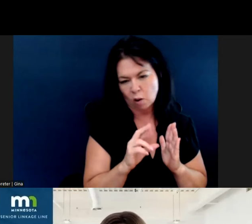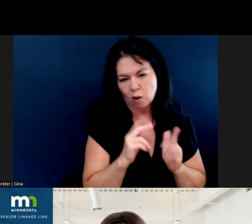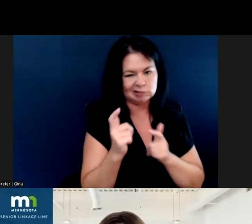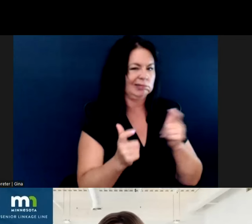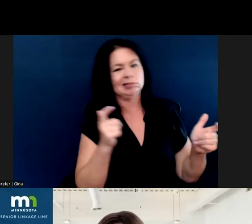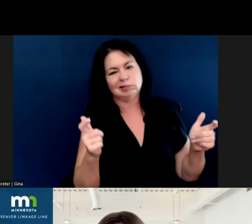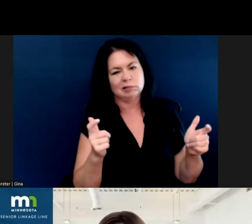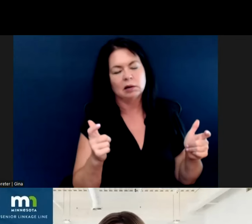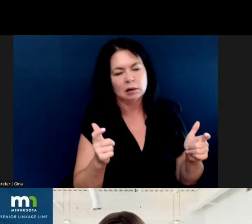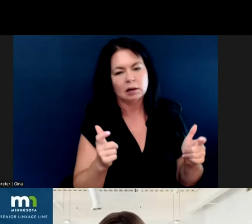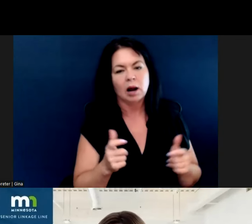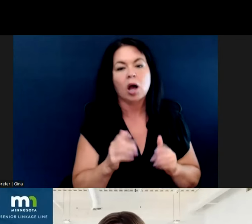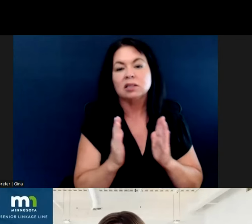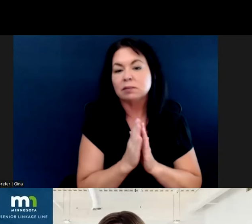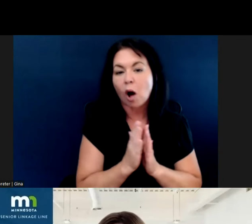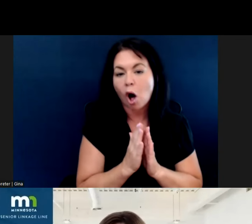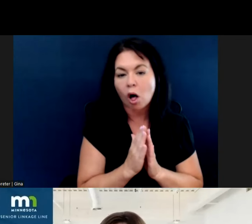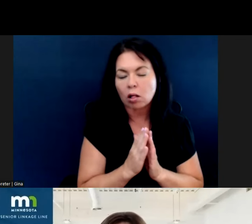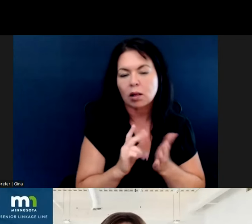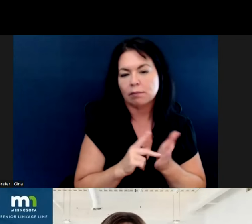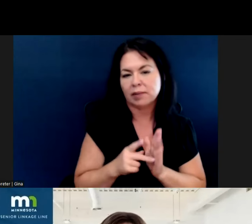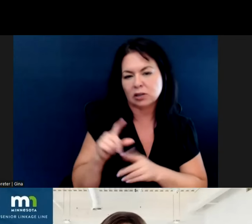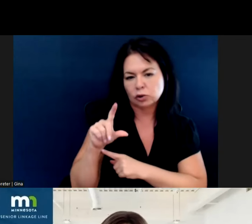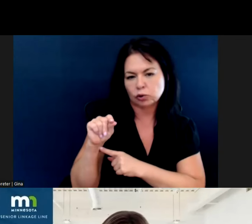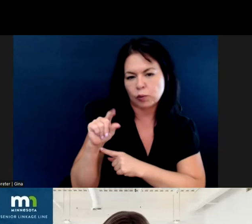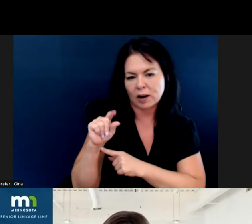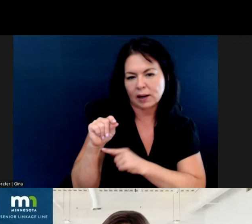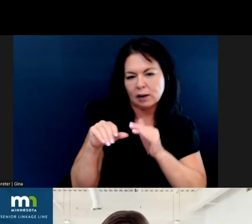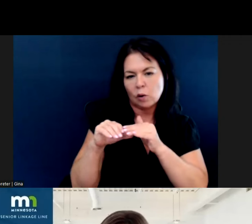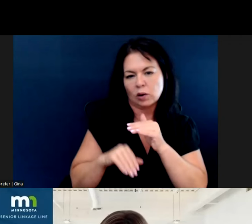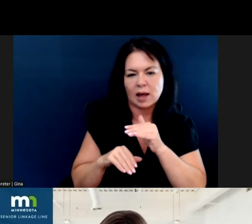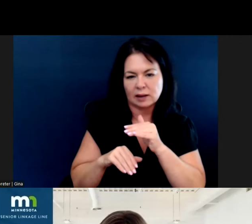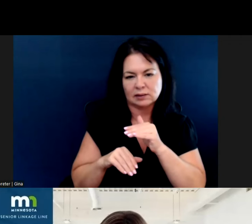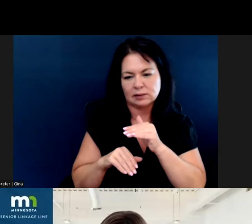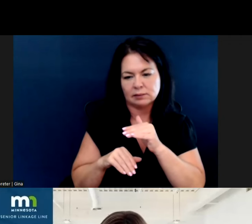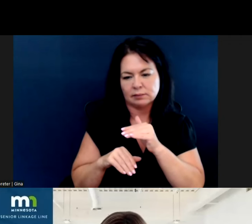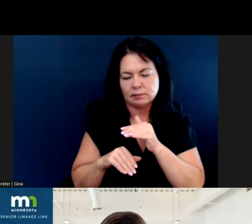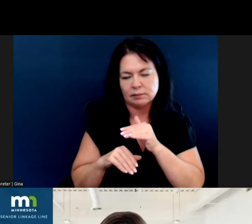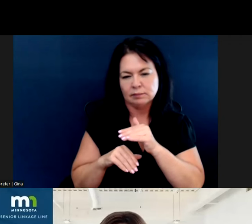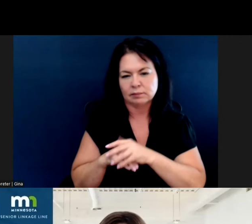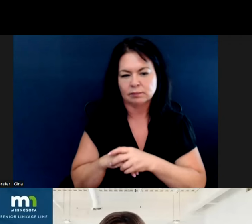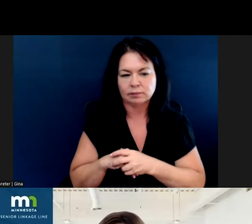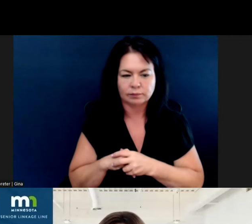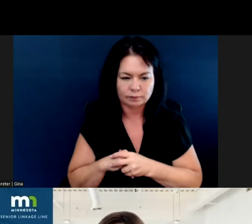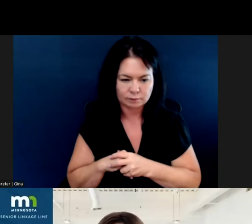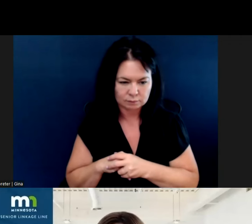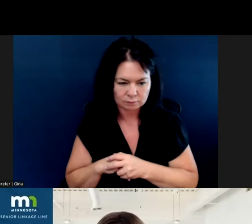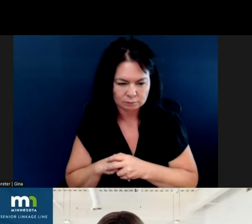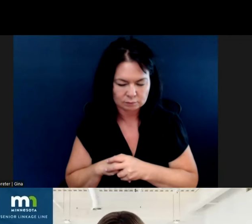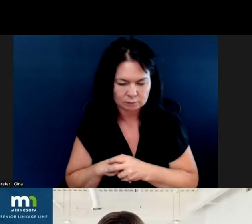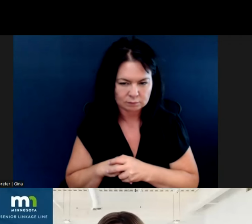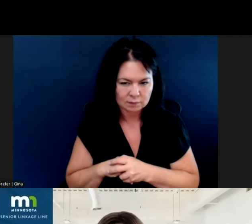is 20 or less employees. That is not considered creditable coverage. Okay, and you wouldn't then be able